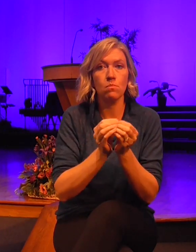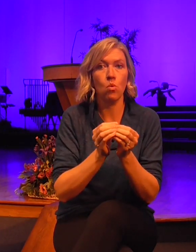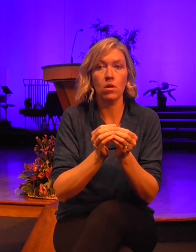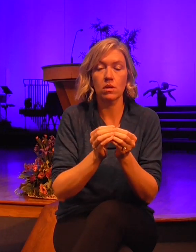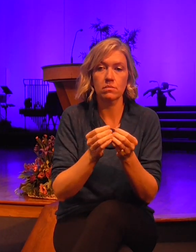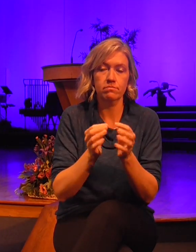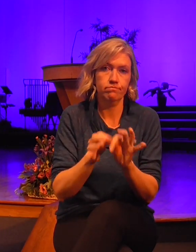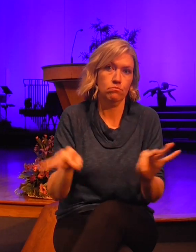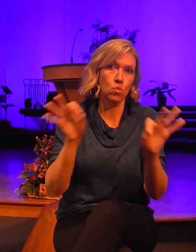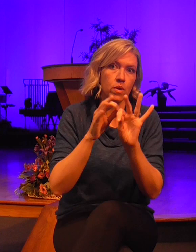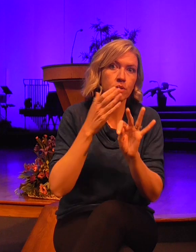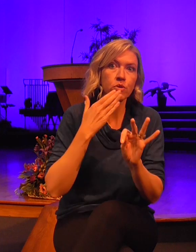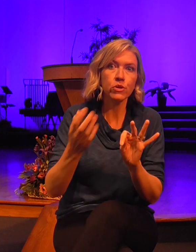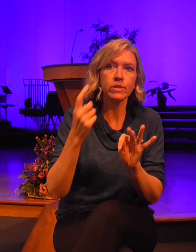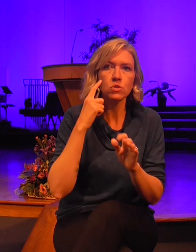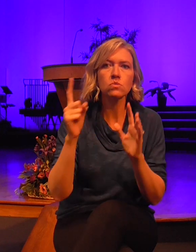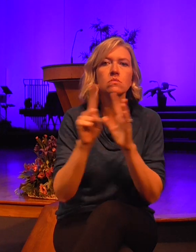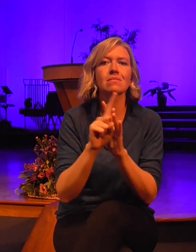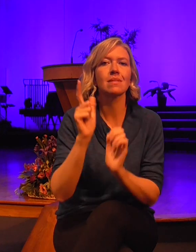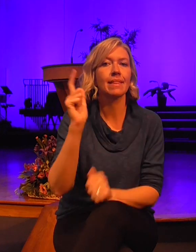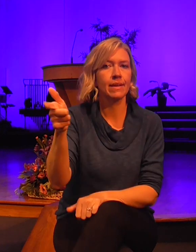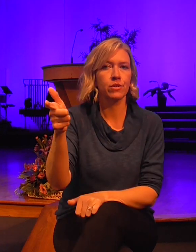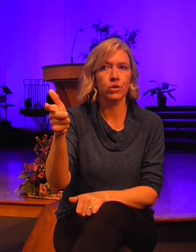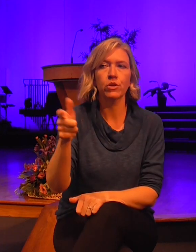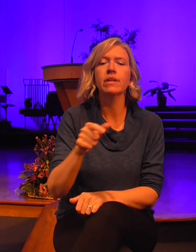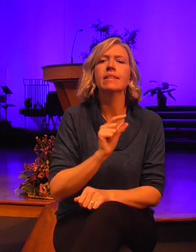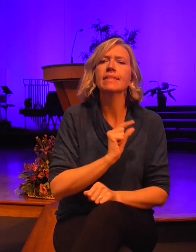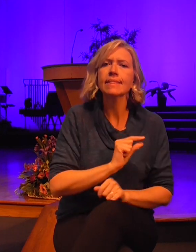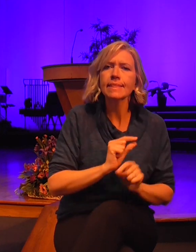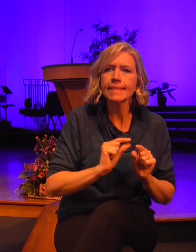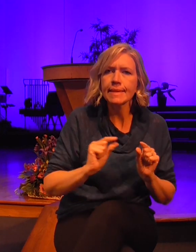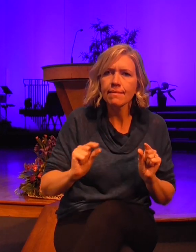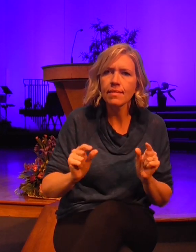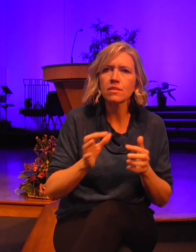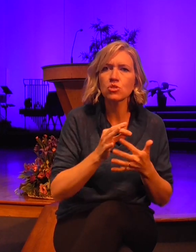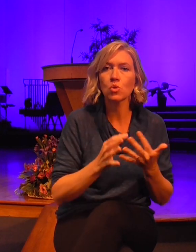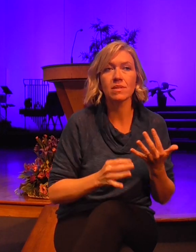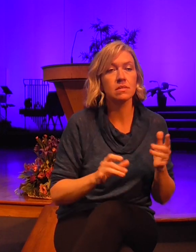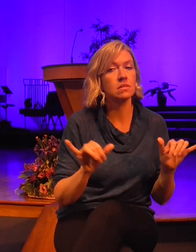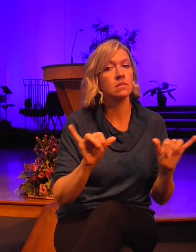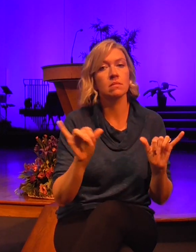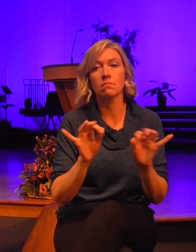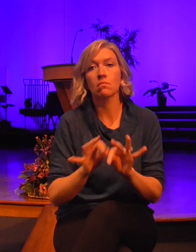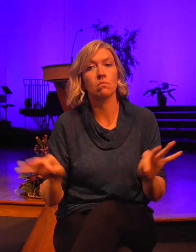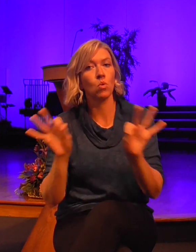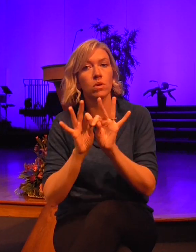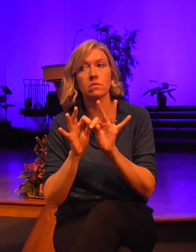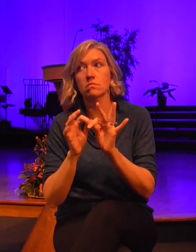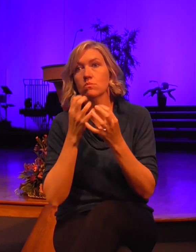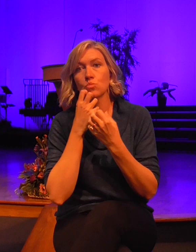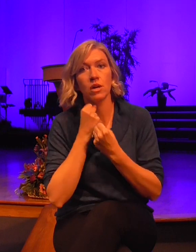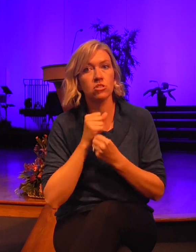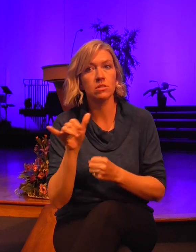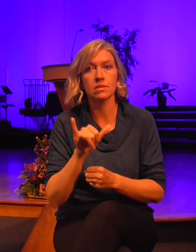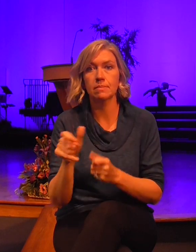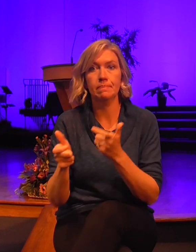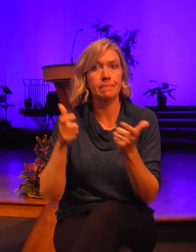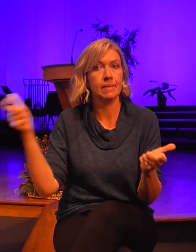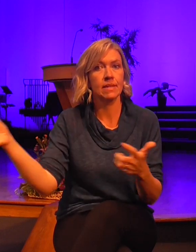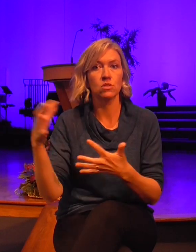come about at a future time. Those little choices are as important and as precious as the big